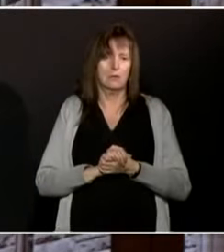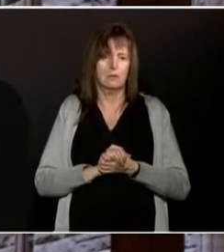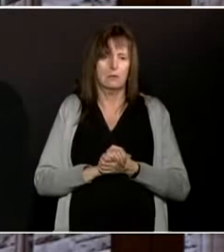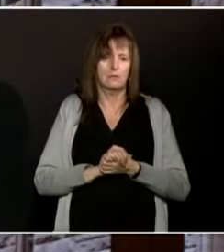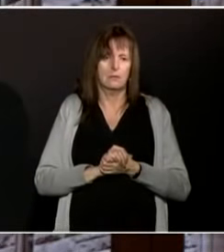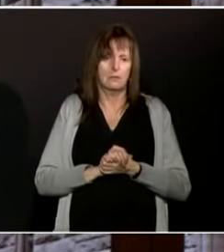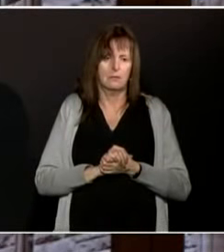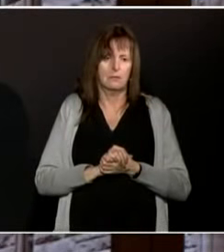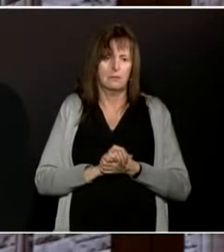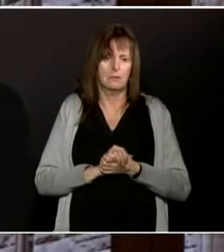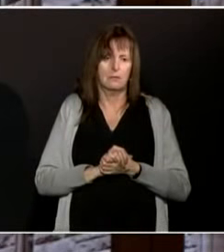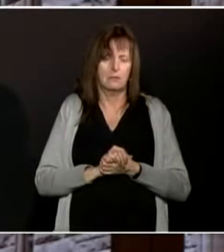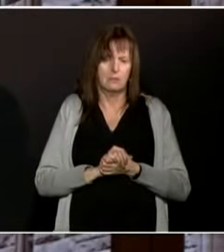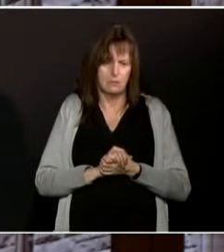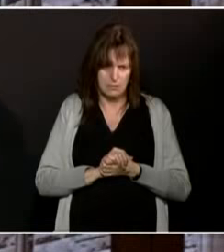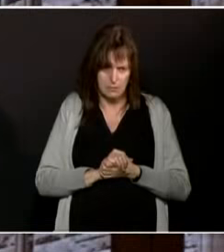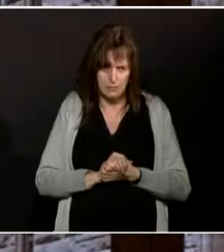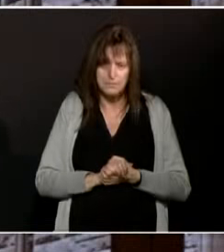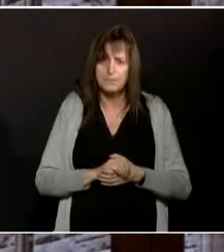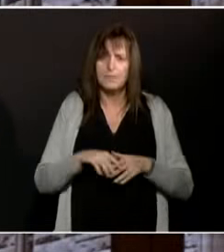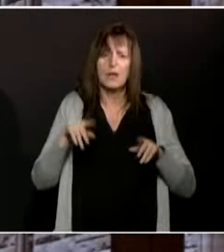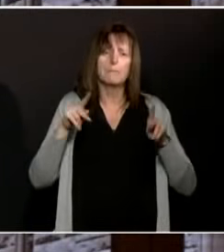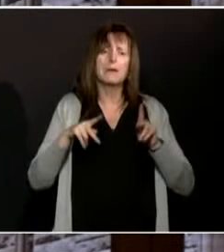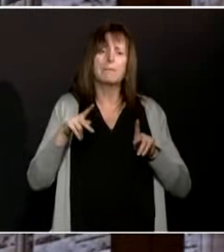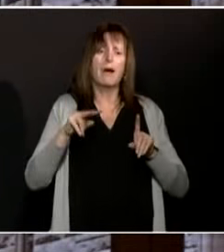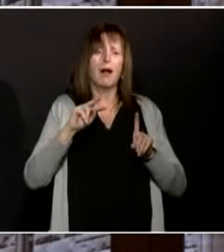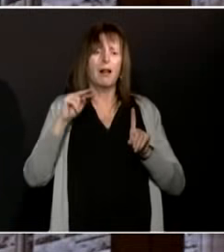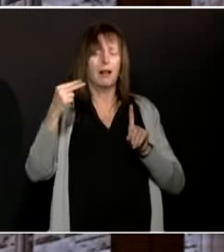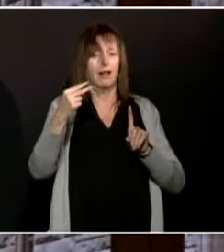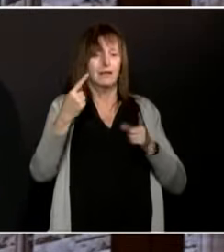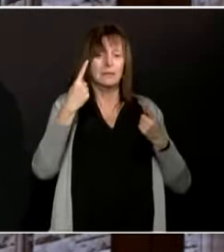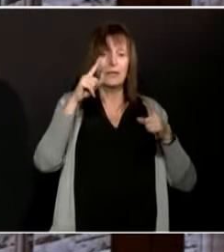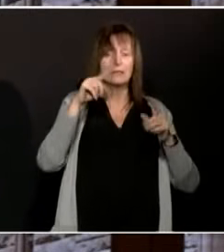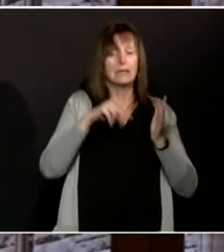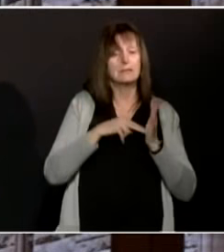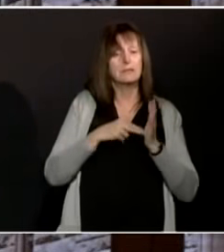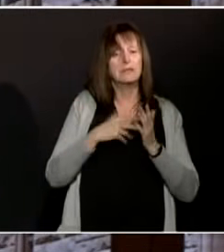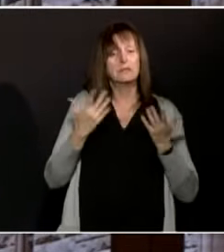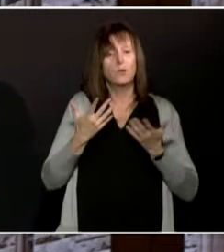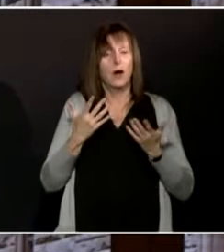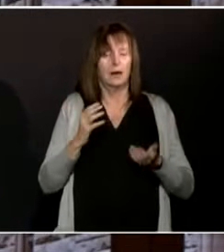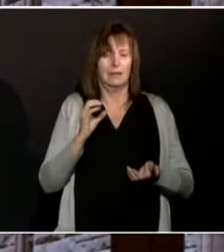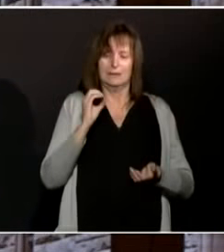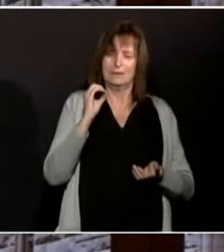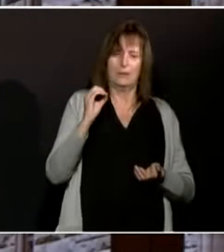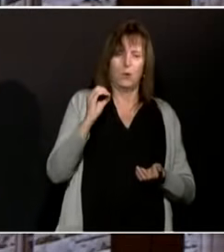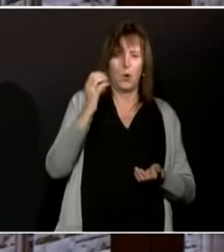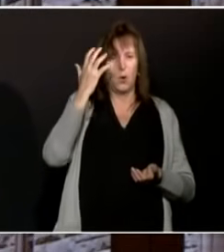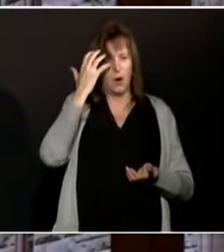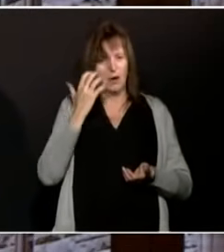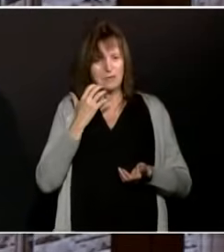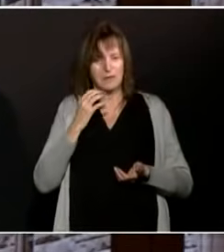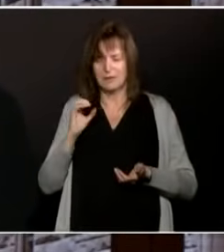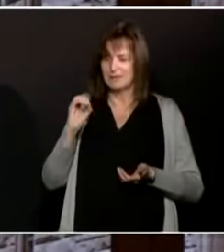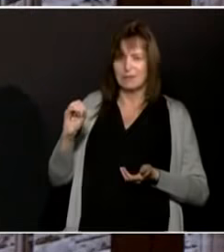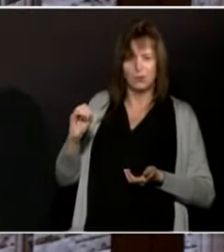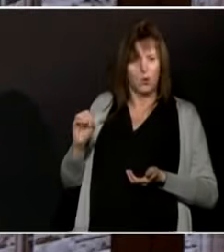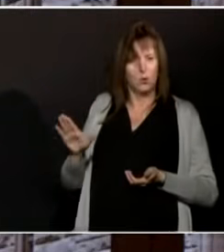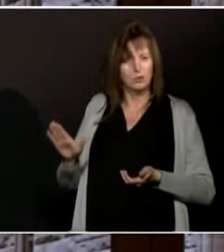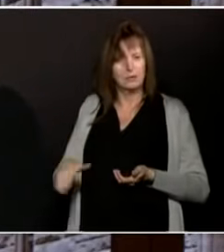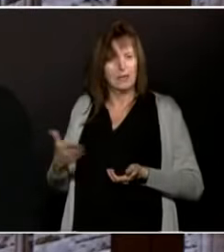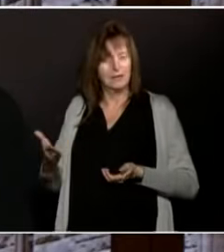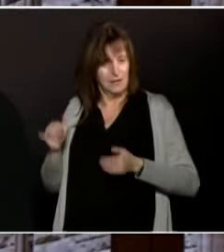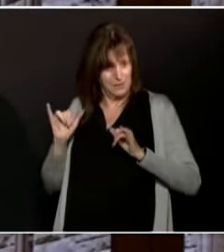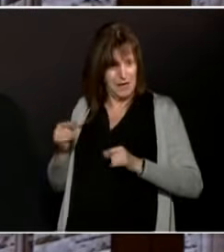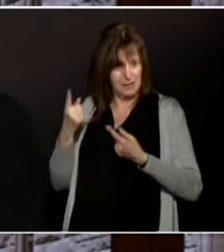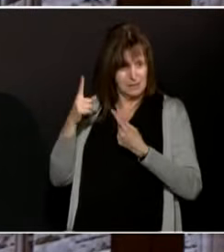lot of people, is that if we are successful, we would have no hospitalizations and no deaths. That's not a pandemic, that's a